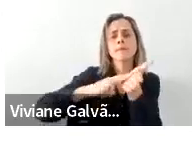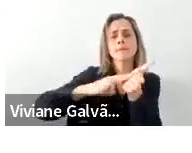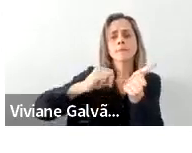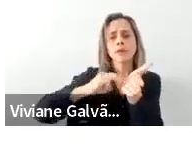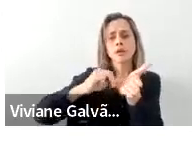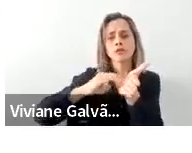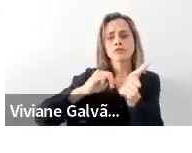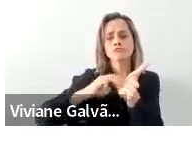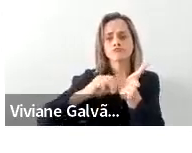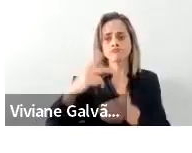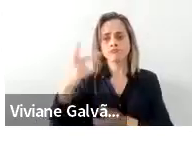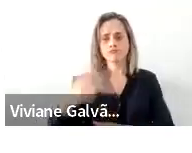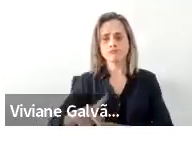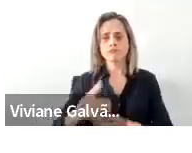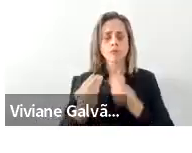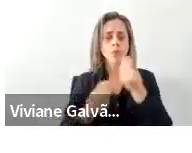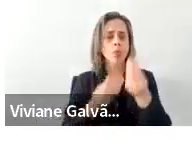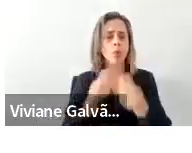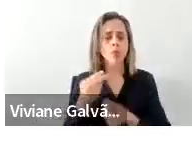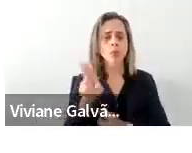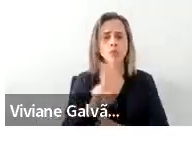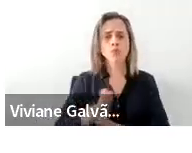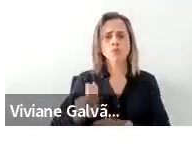To what extent then, in